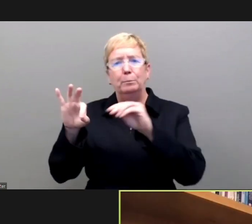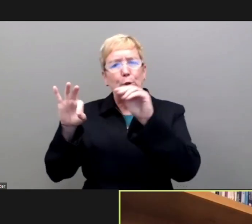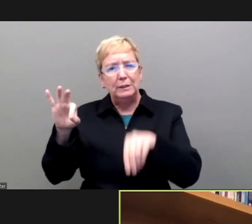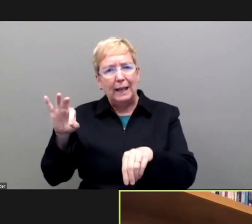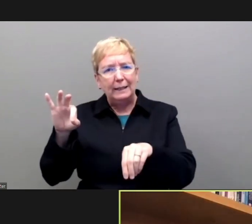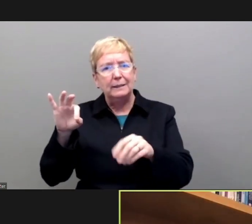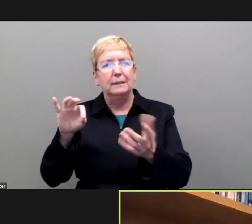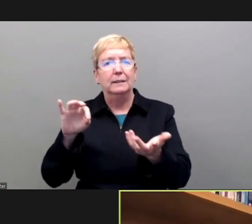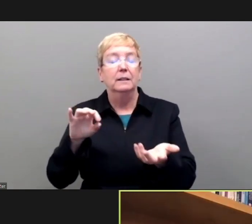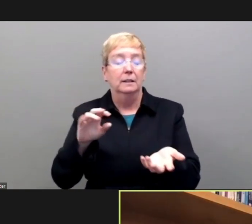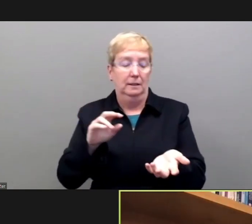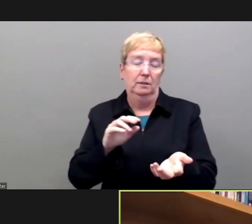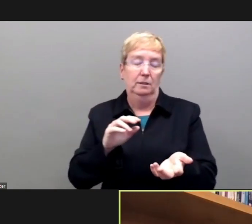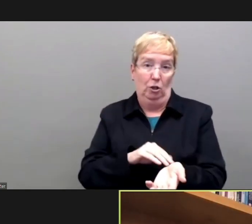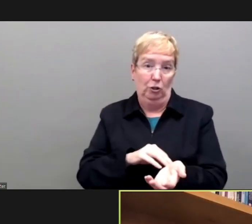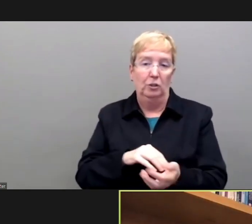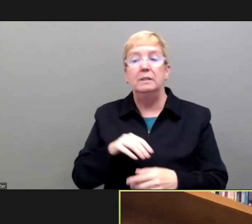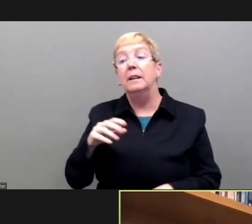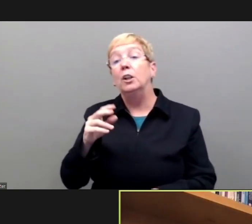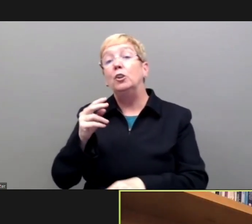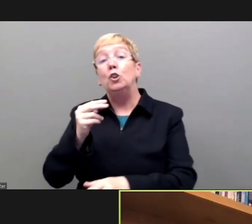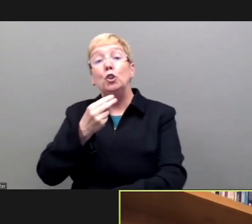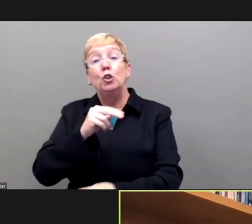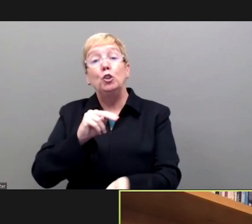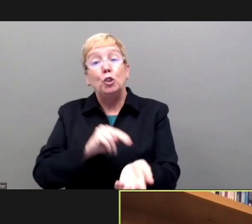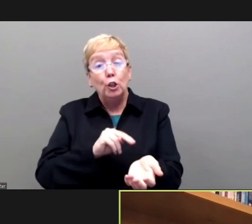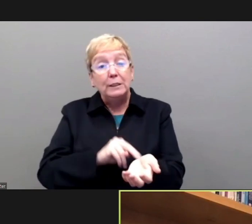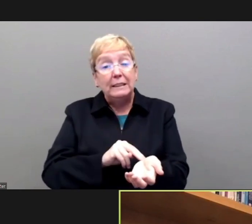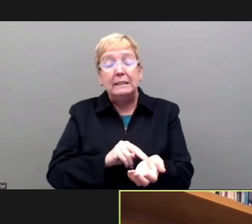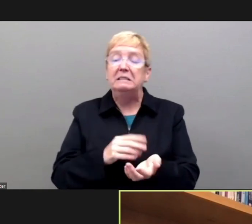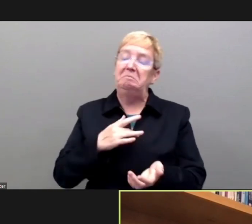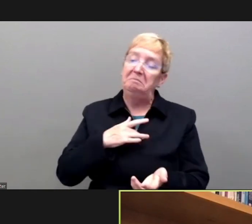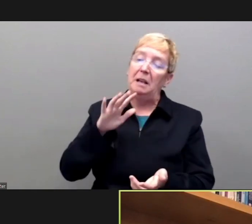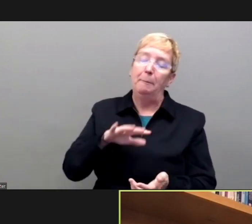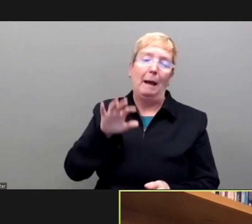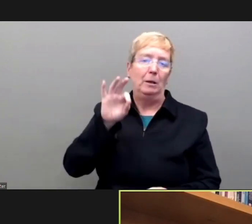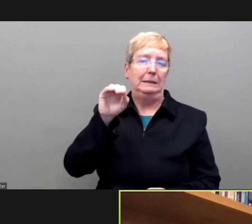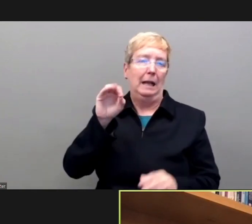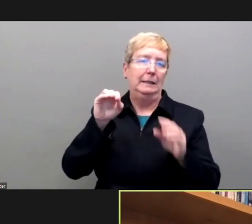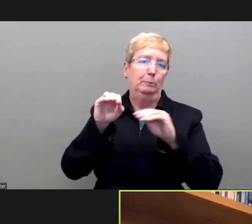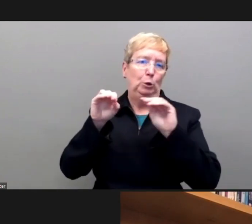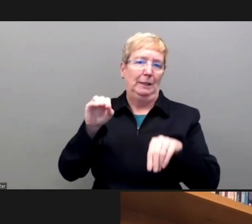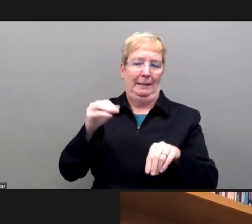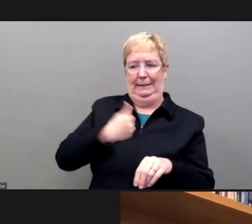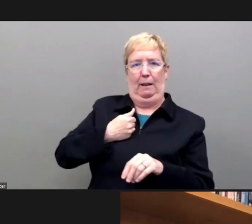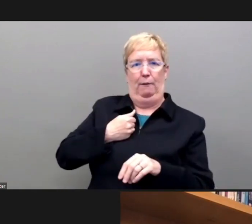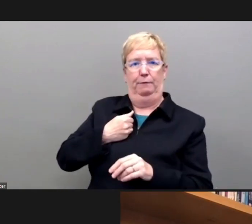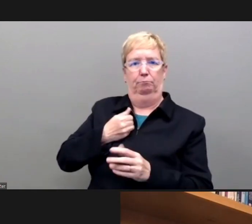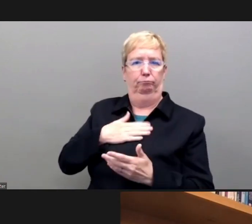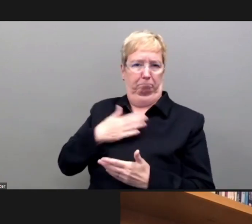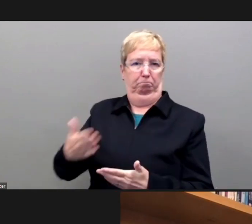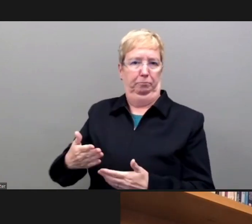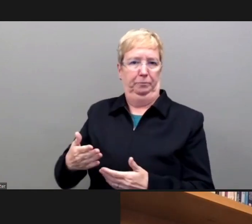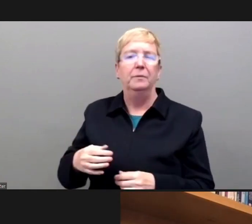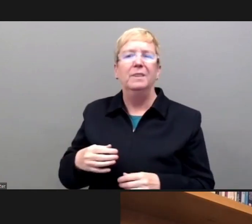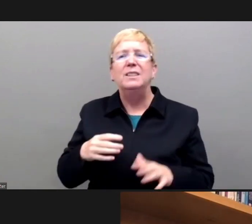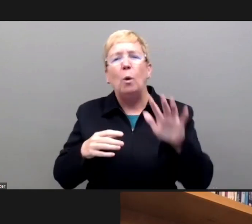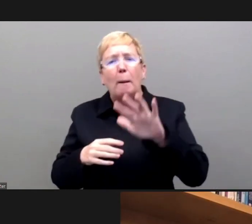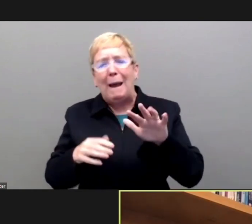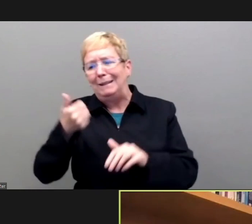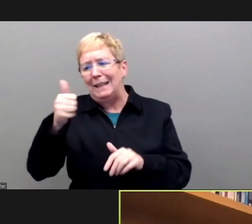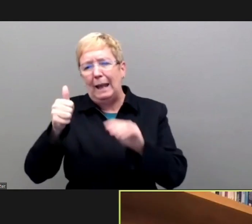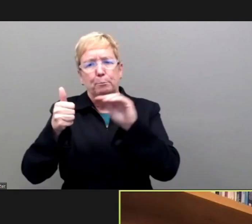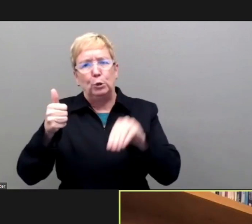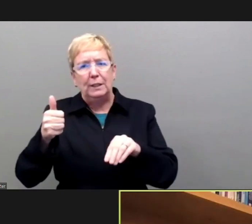Nurses, self-reported from the hospitals, run around 90%. So it's about 10%. I don't have in front of me